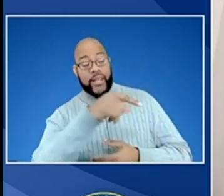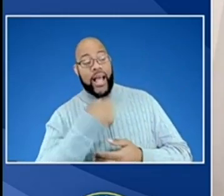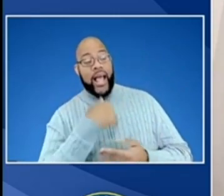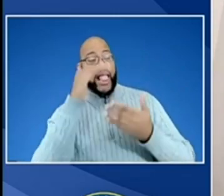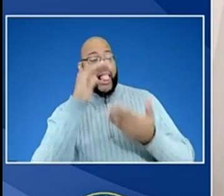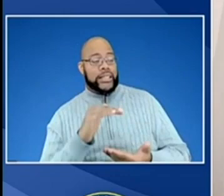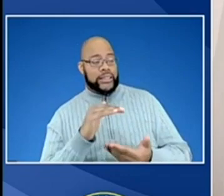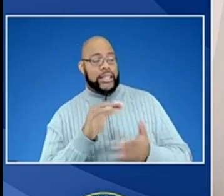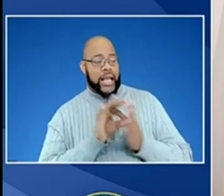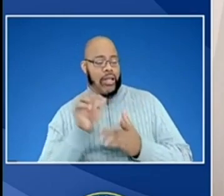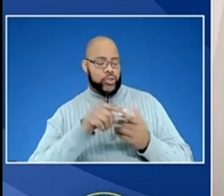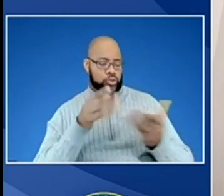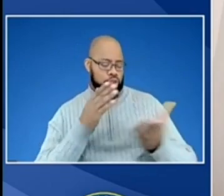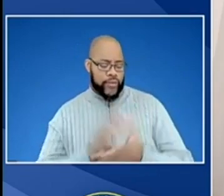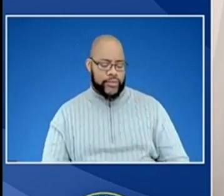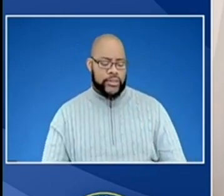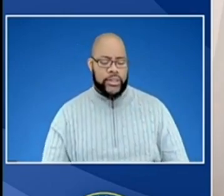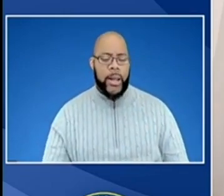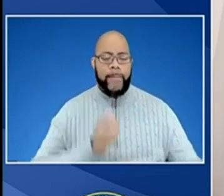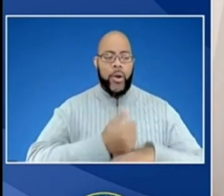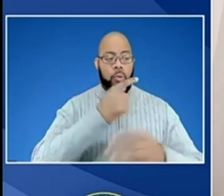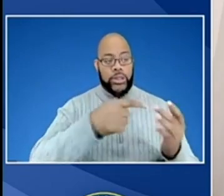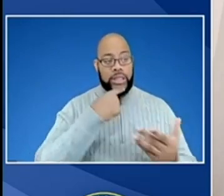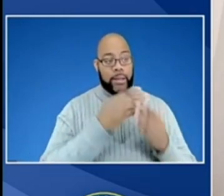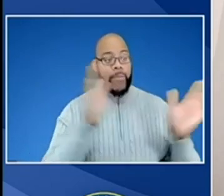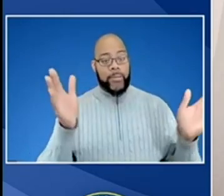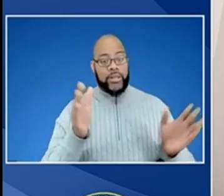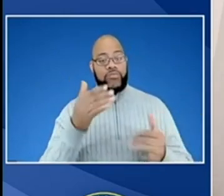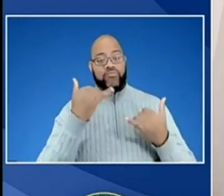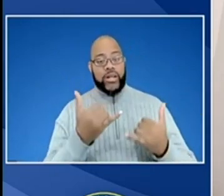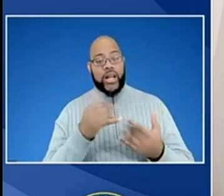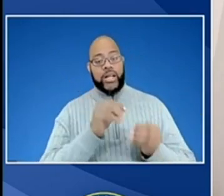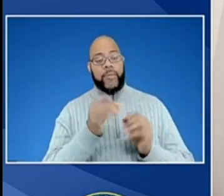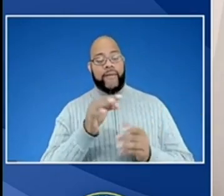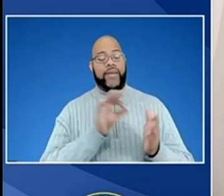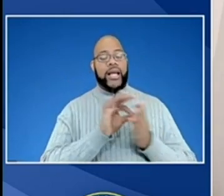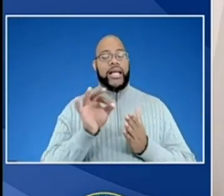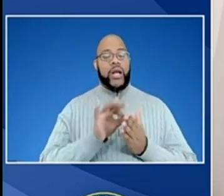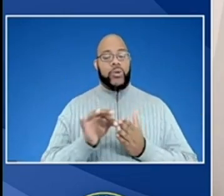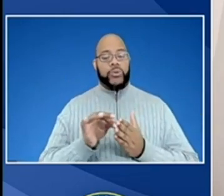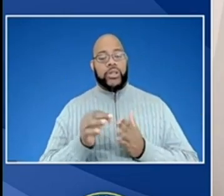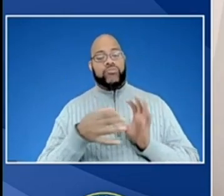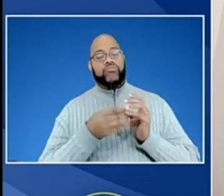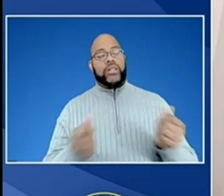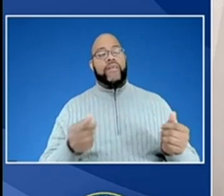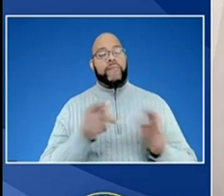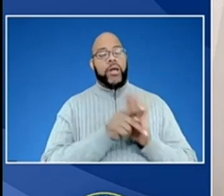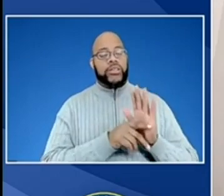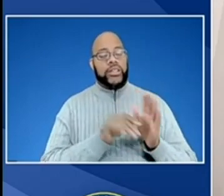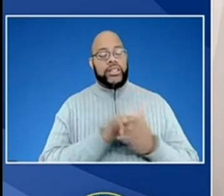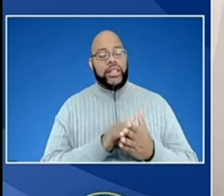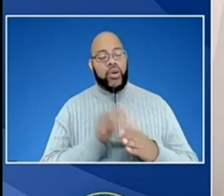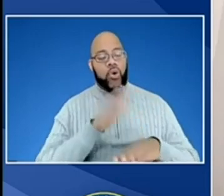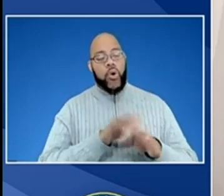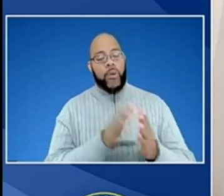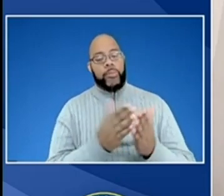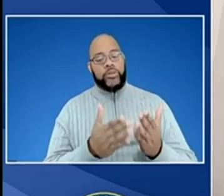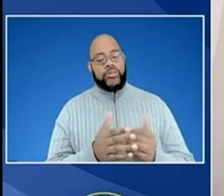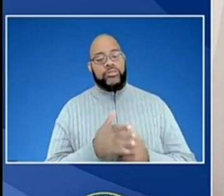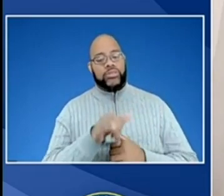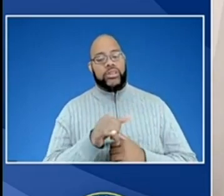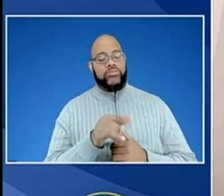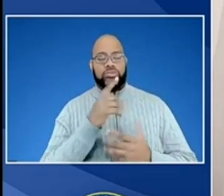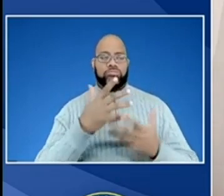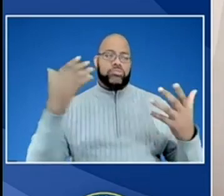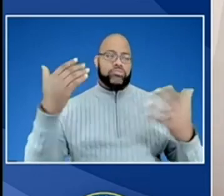accounts to service? And based on what they're saying publicly, right now the number of accounts and the relief policies that are on the books are too burdensome for